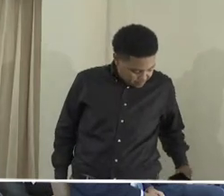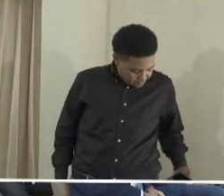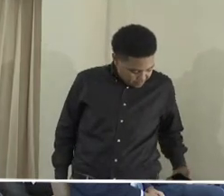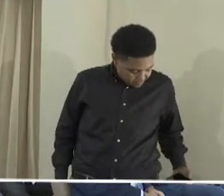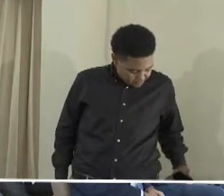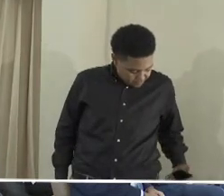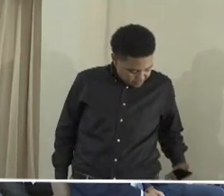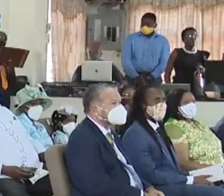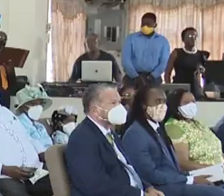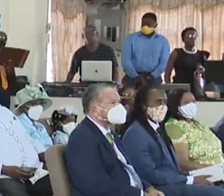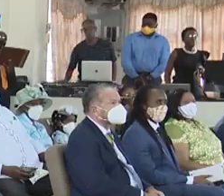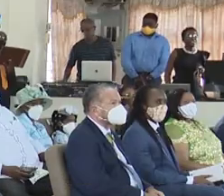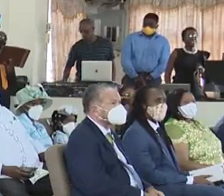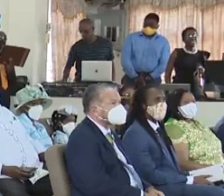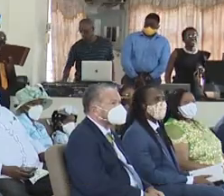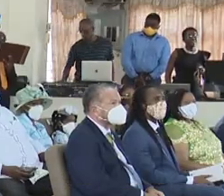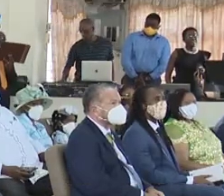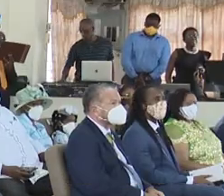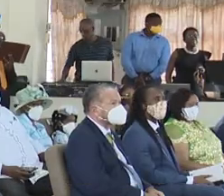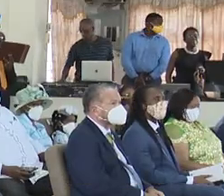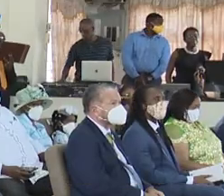Good morning, one and all.